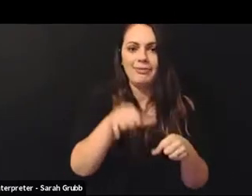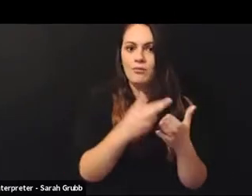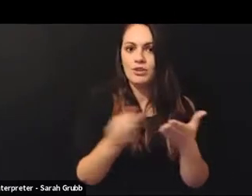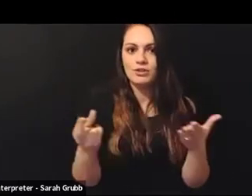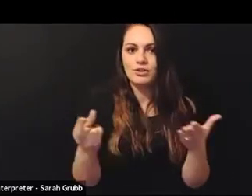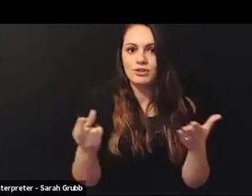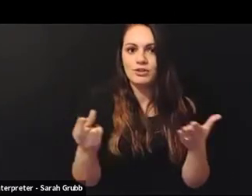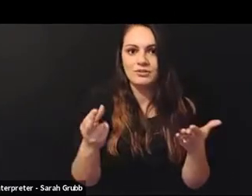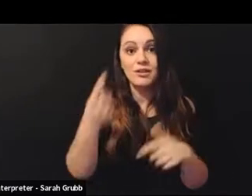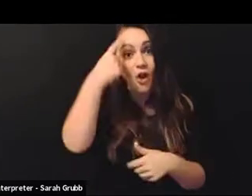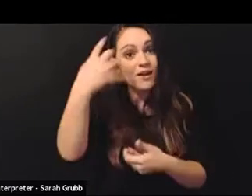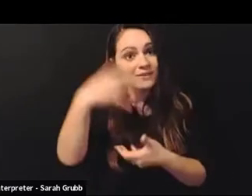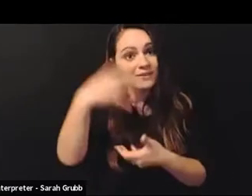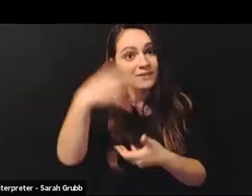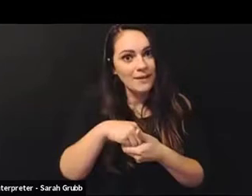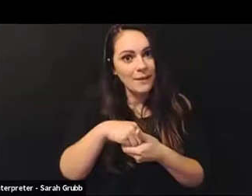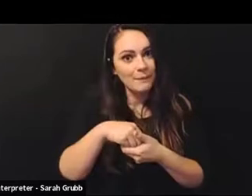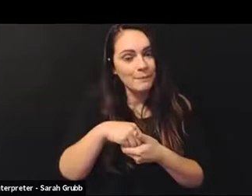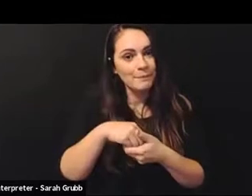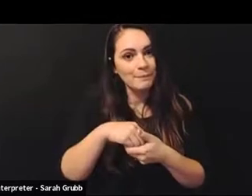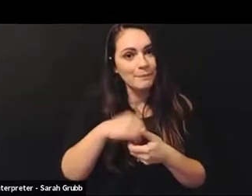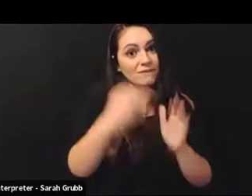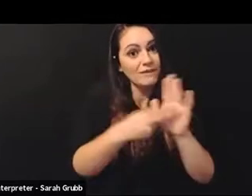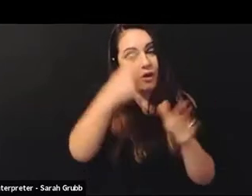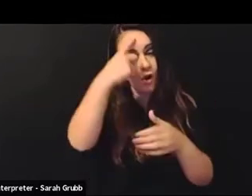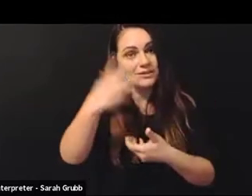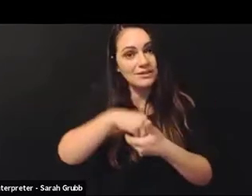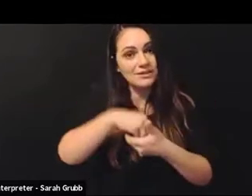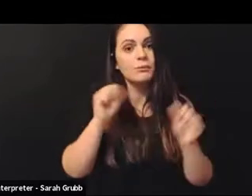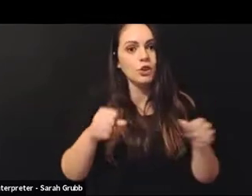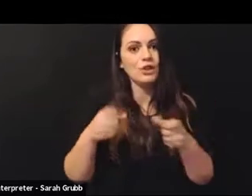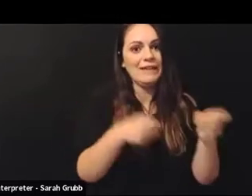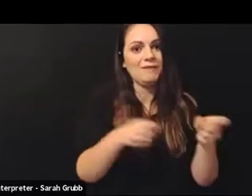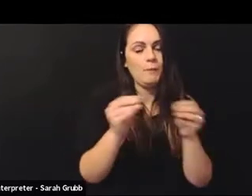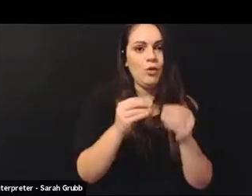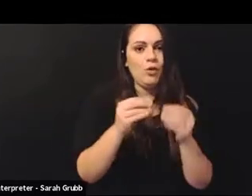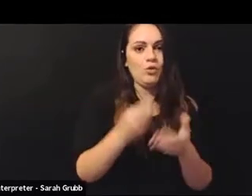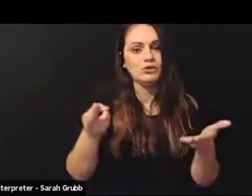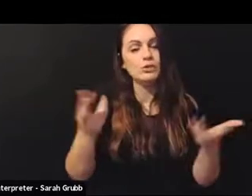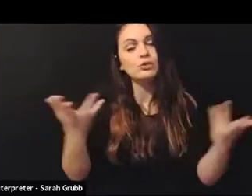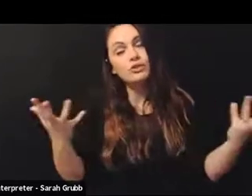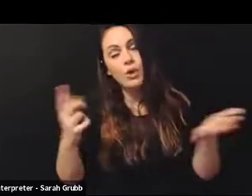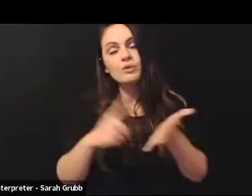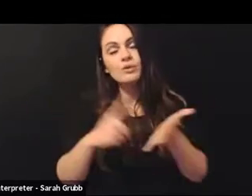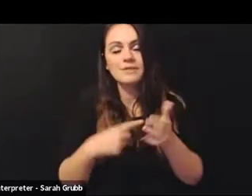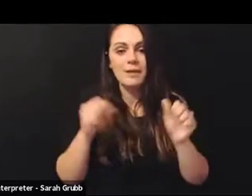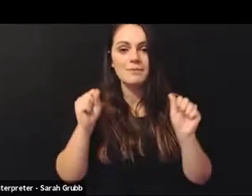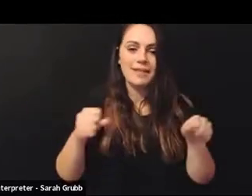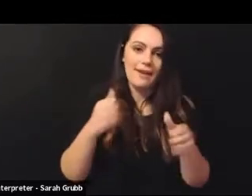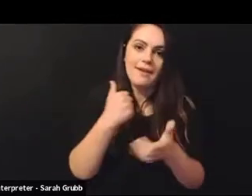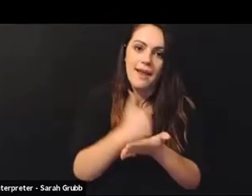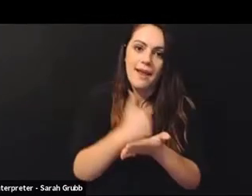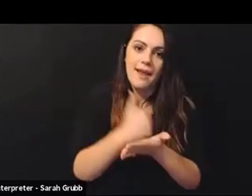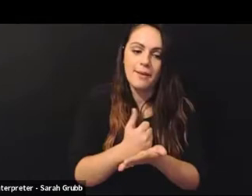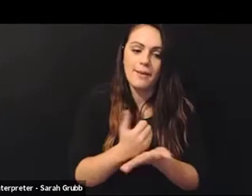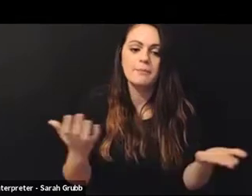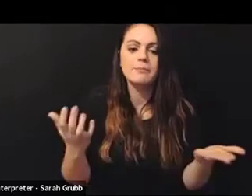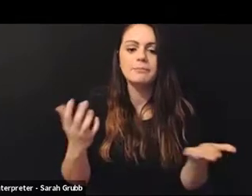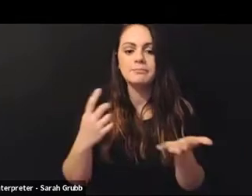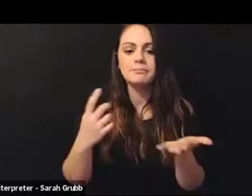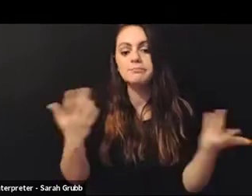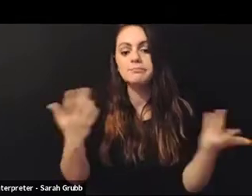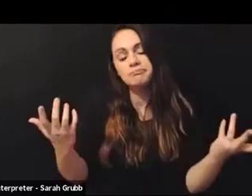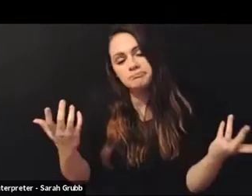regional center. So sometimes it can actually be helpful. So I think sometimes that's why it occurs.